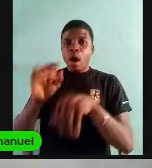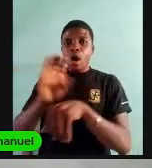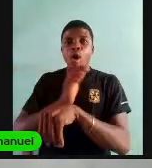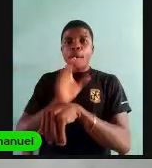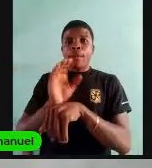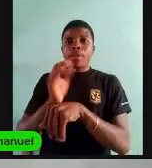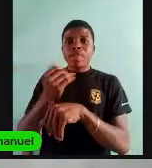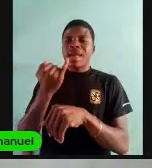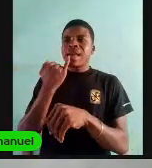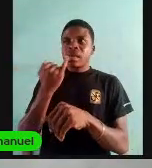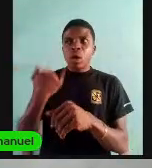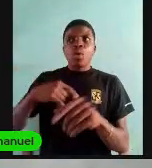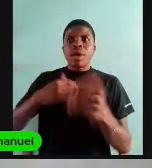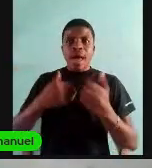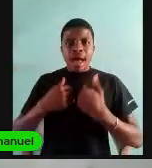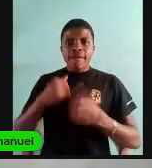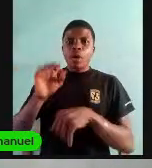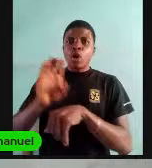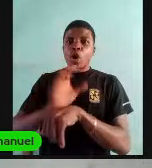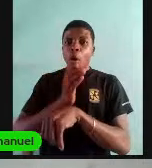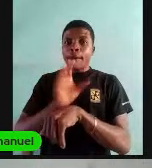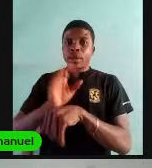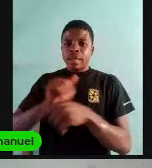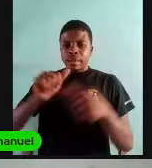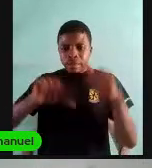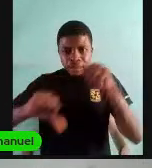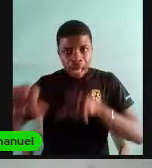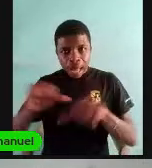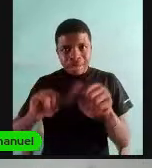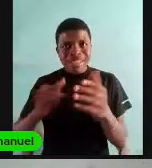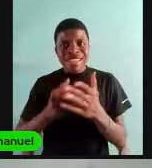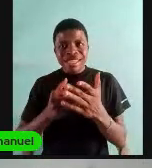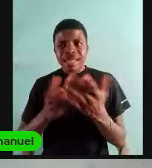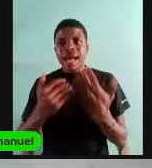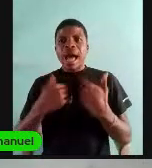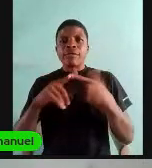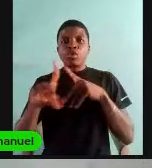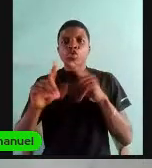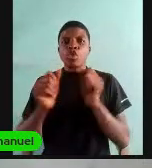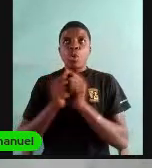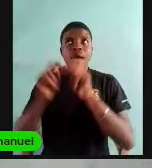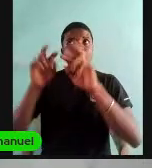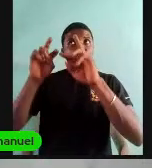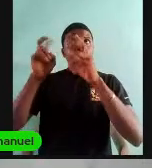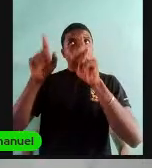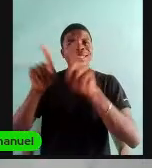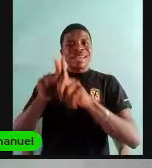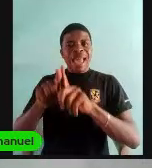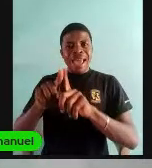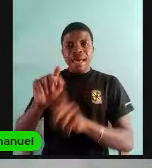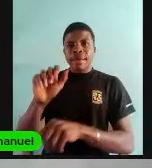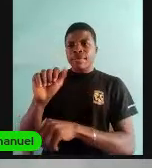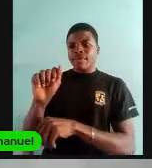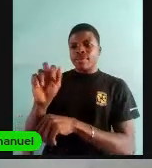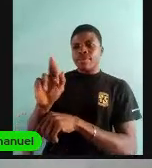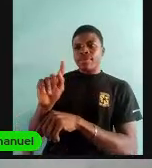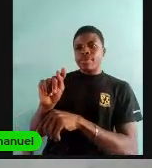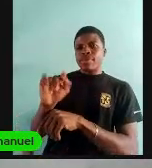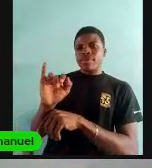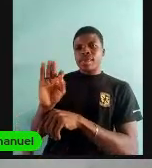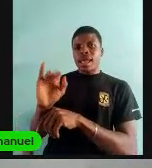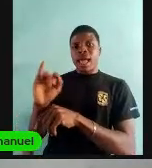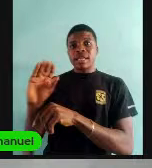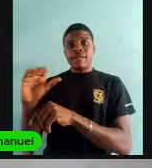topics like we have artificial intelligence, we have computer networks, we have cyber